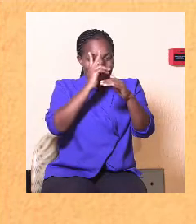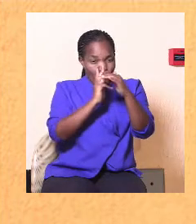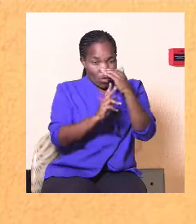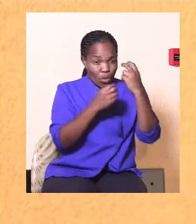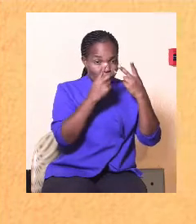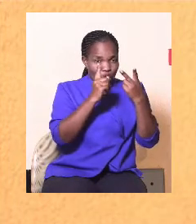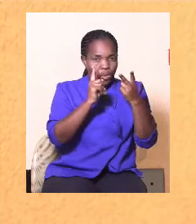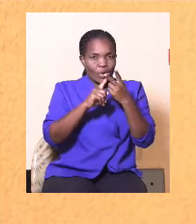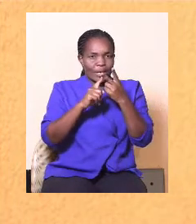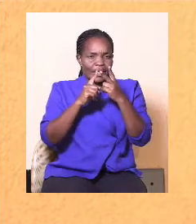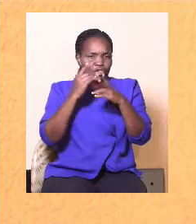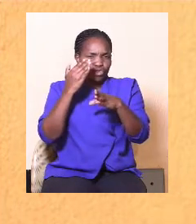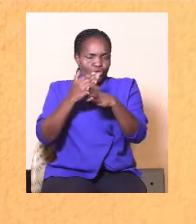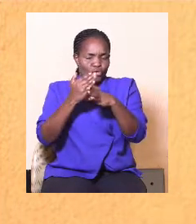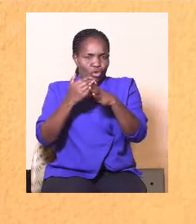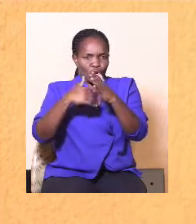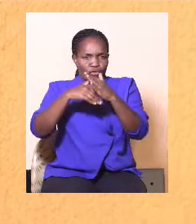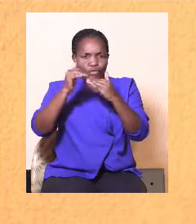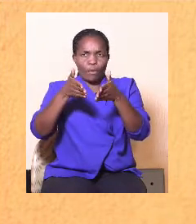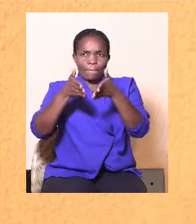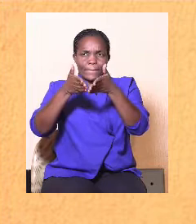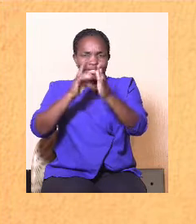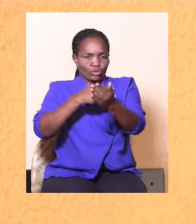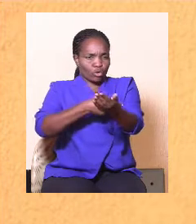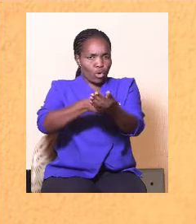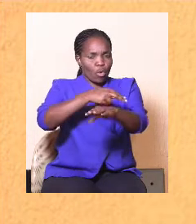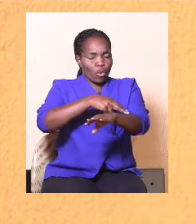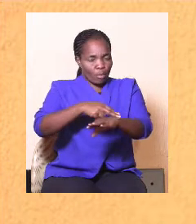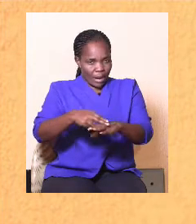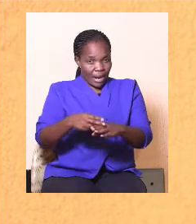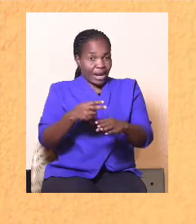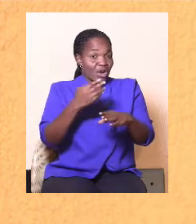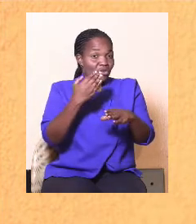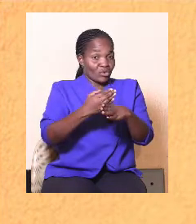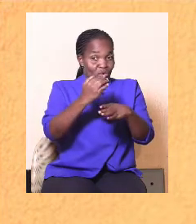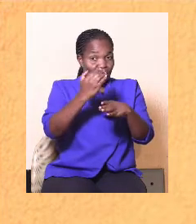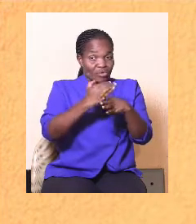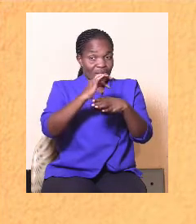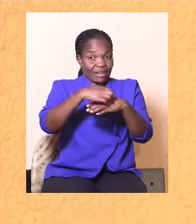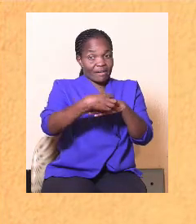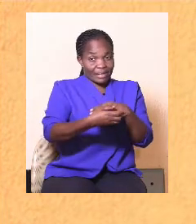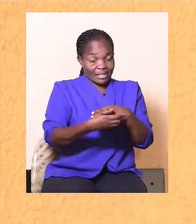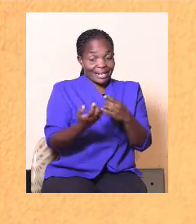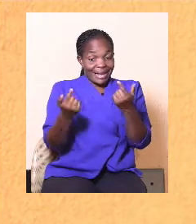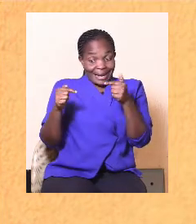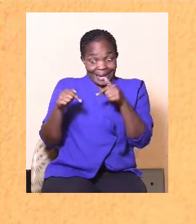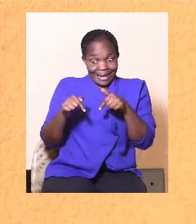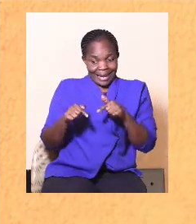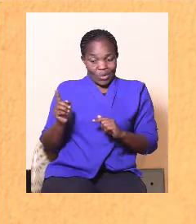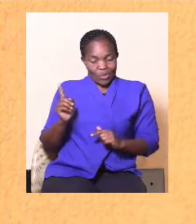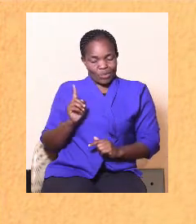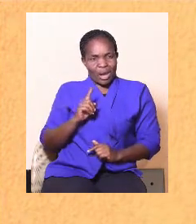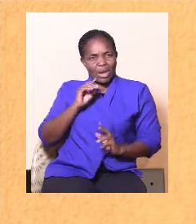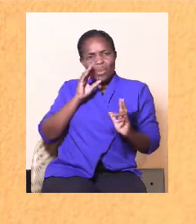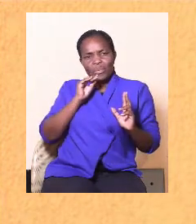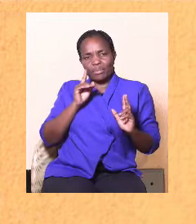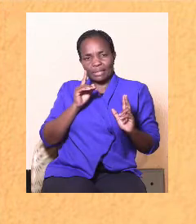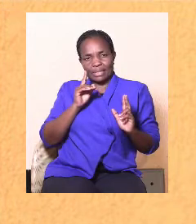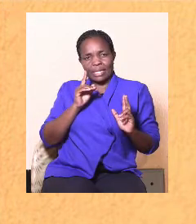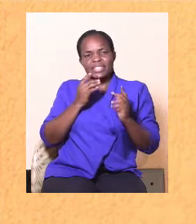But today we're not talking about all those. Today we are talking about launching what we call the emergency